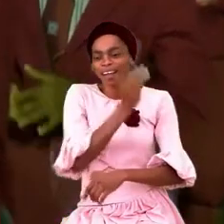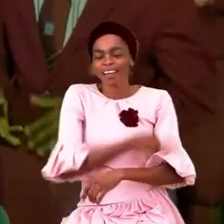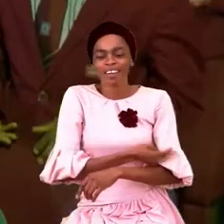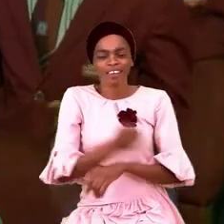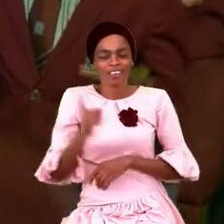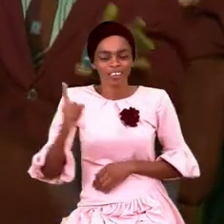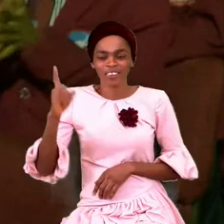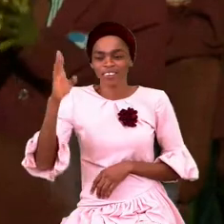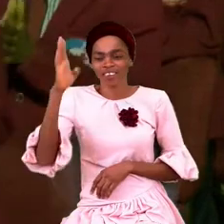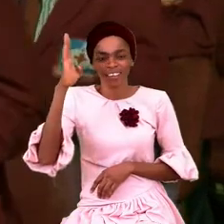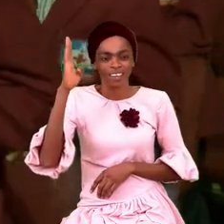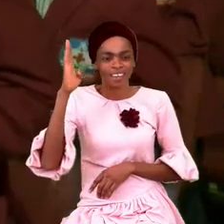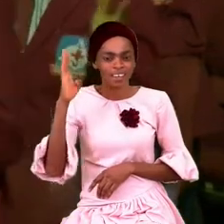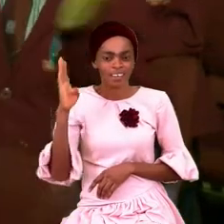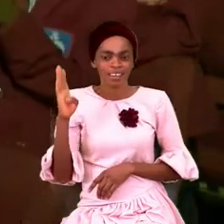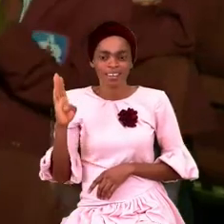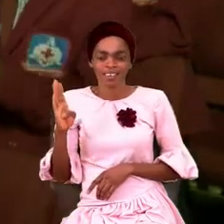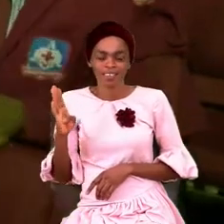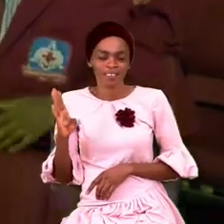Yaboka Yesu,